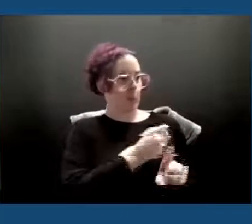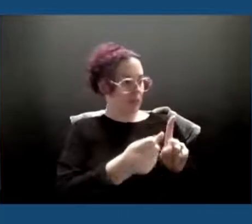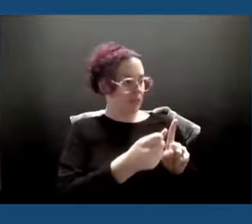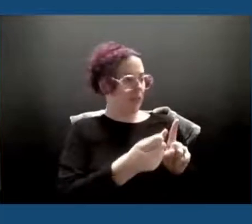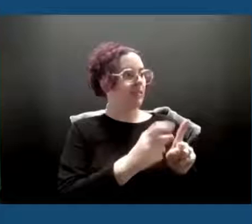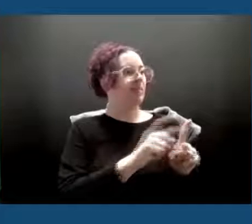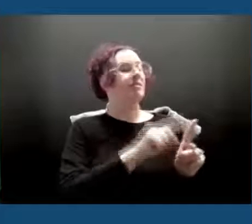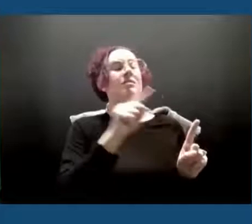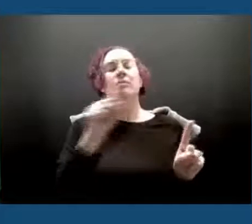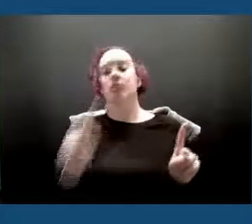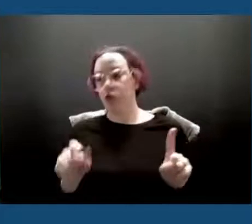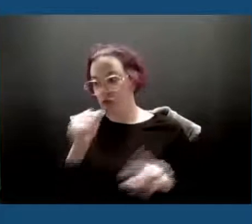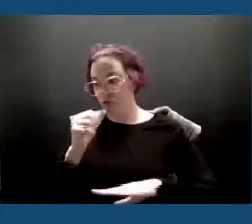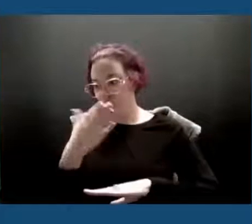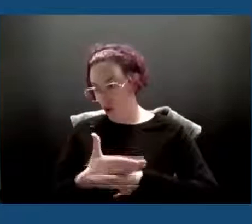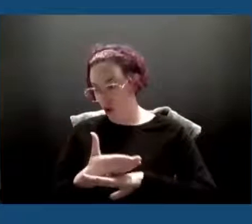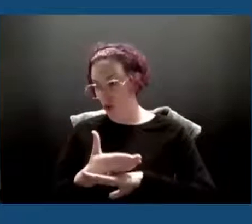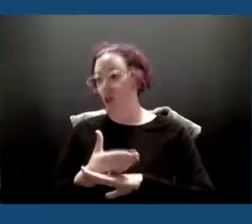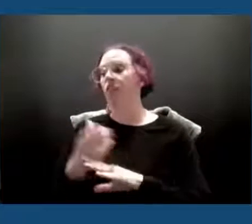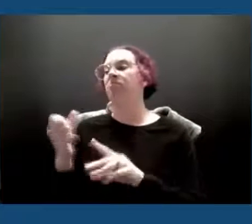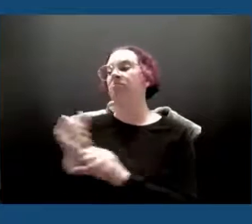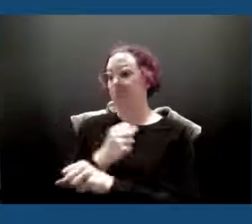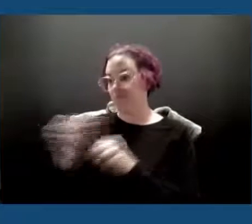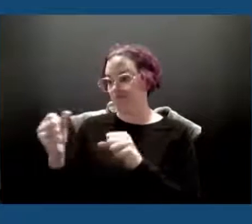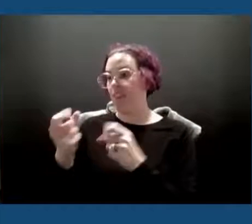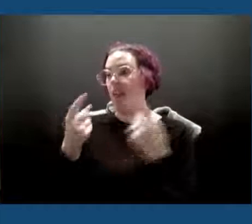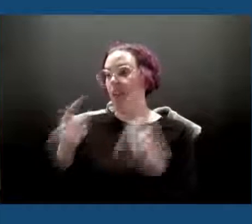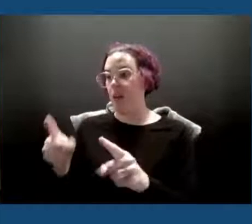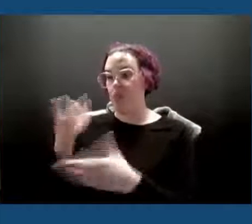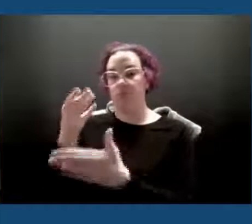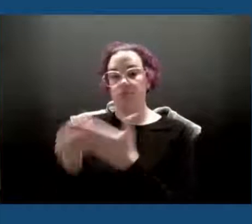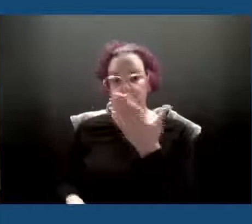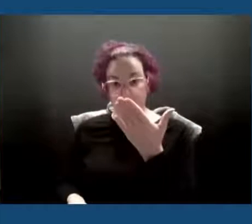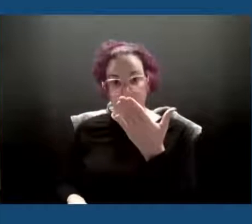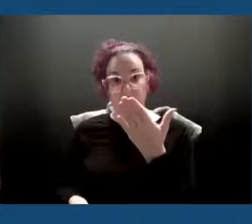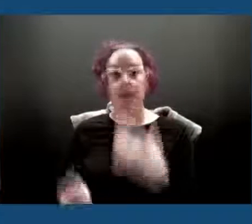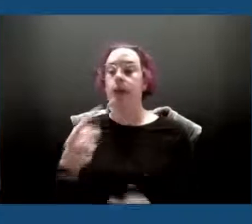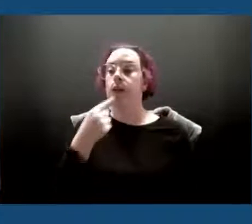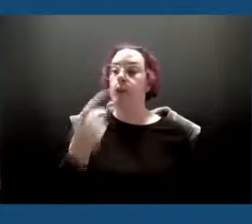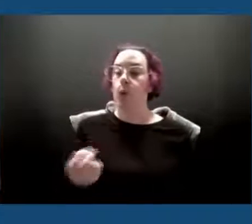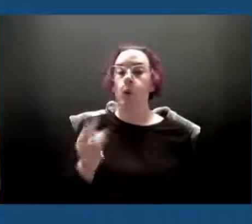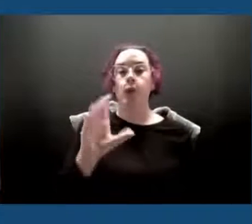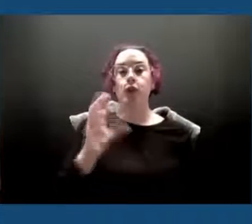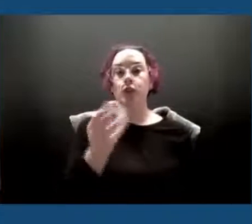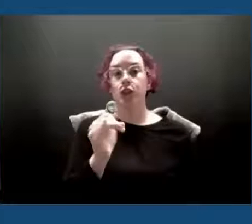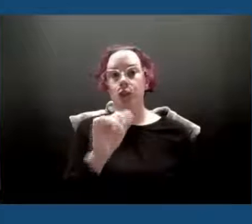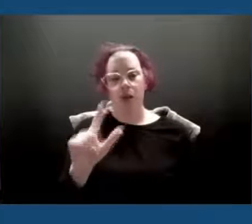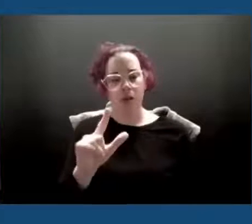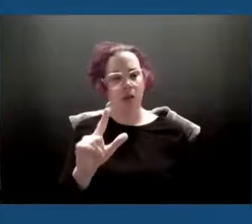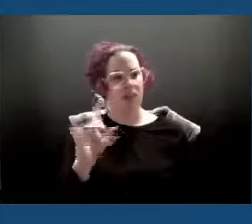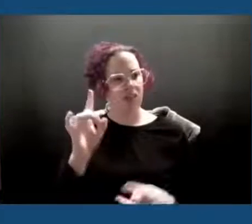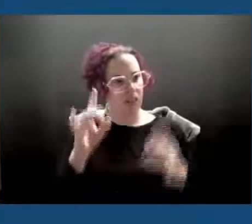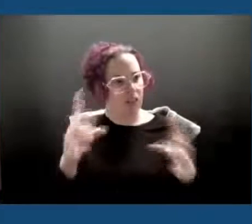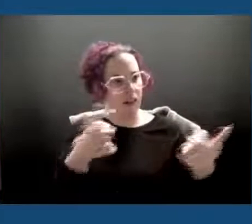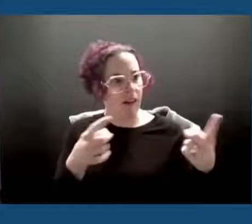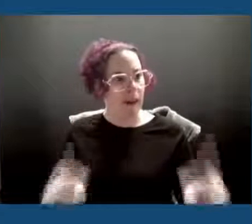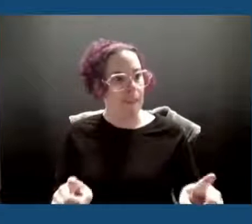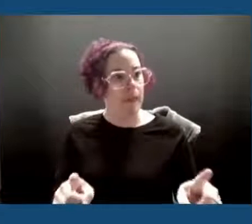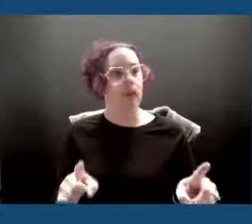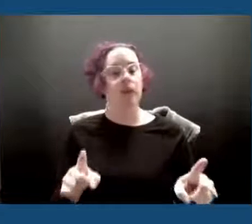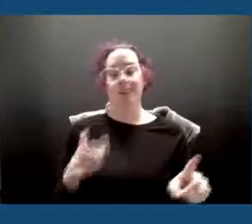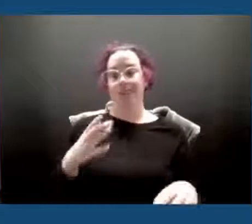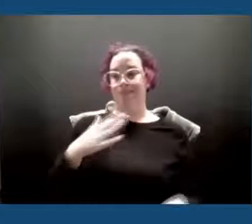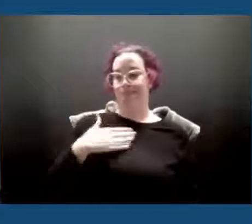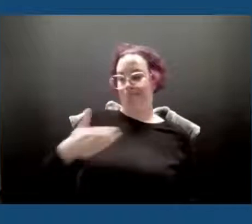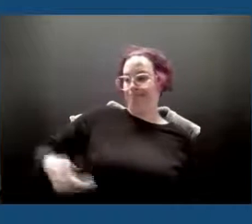when something that horrific happens to individuals, the human instinct says you recoil, you